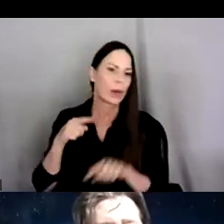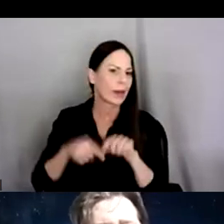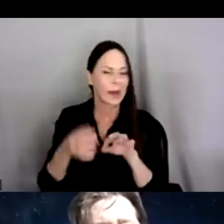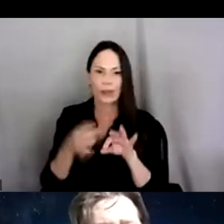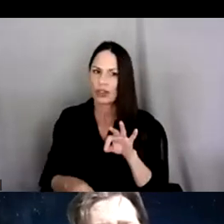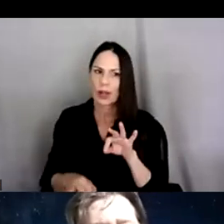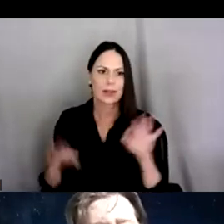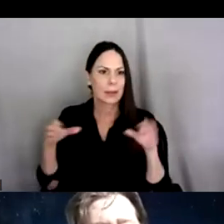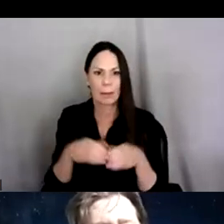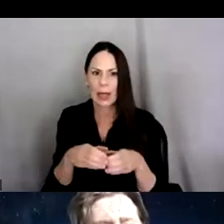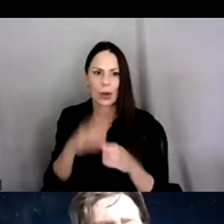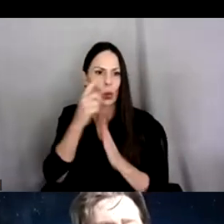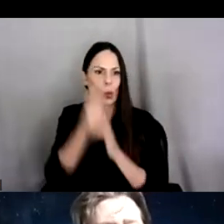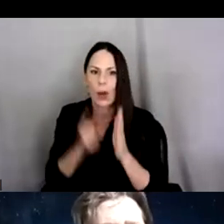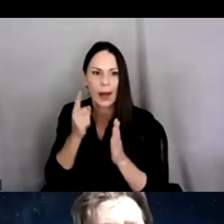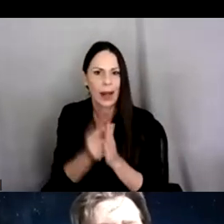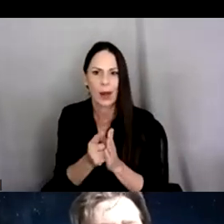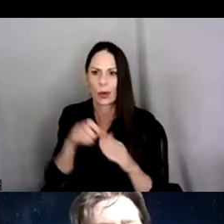1 hour in August. Like,